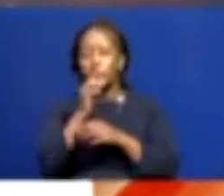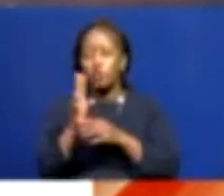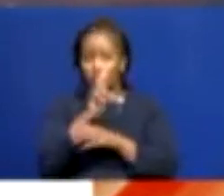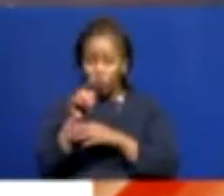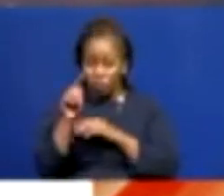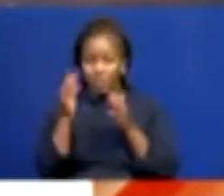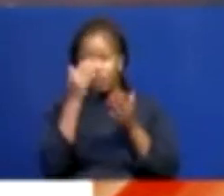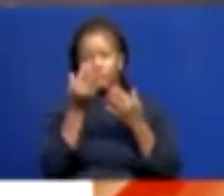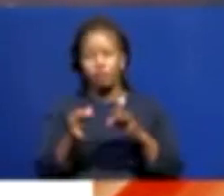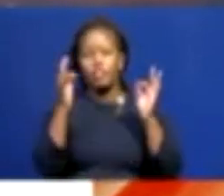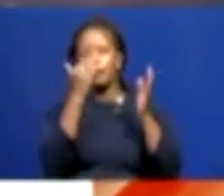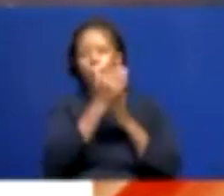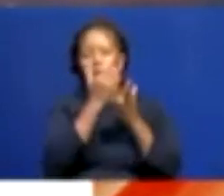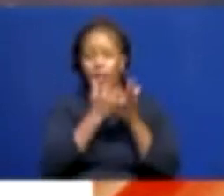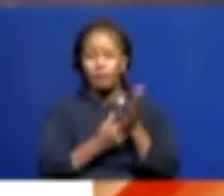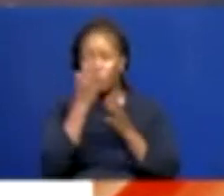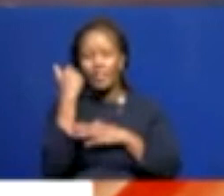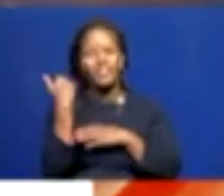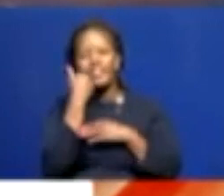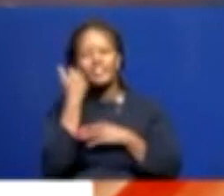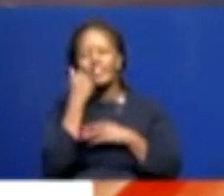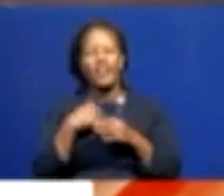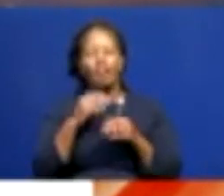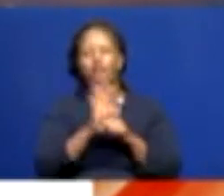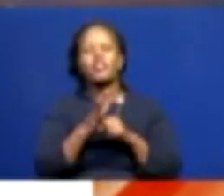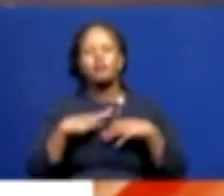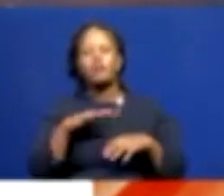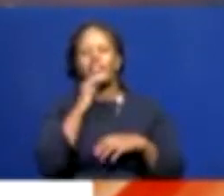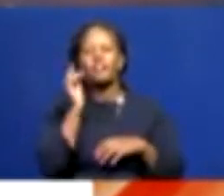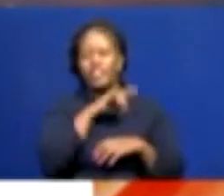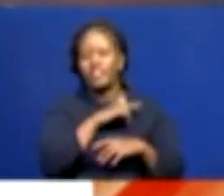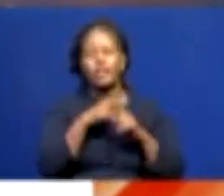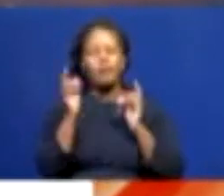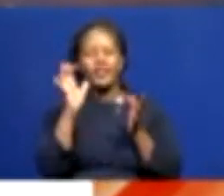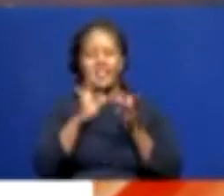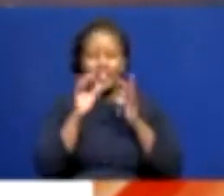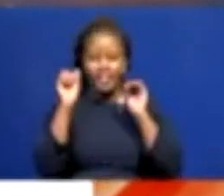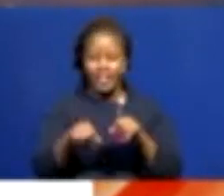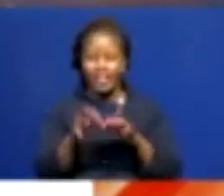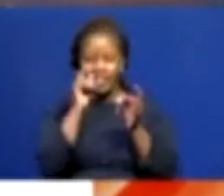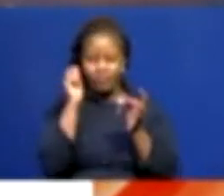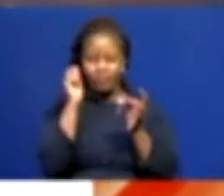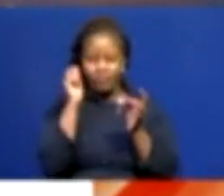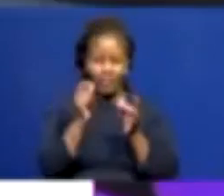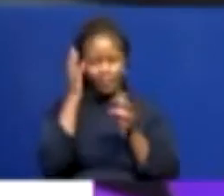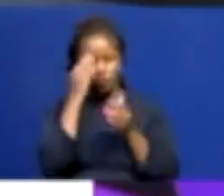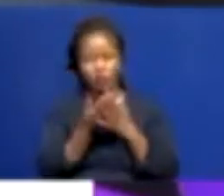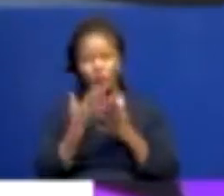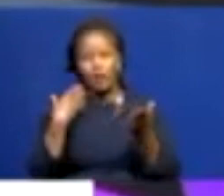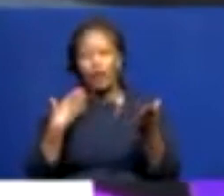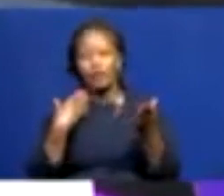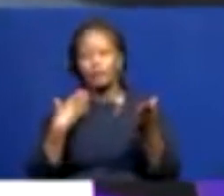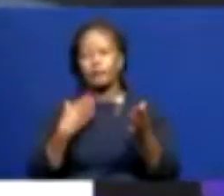free program, noting that the disease has ruined lives but can be effectively treated if detected early.